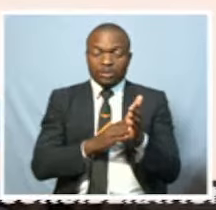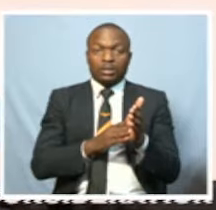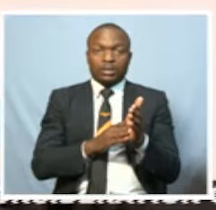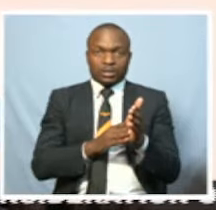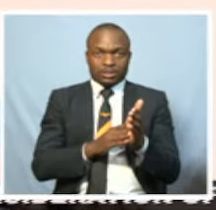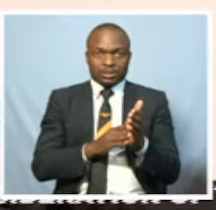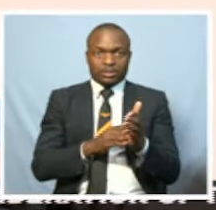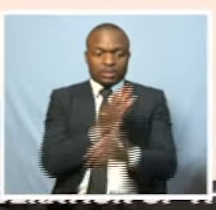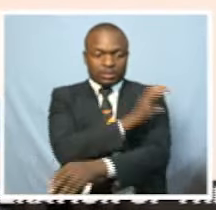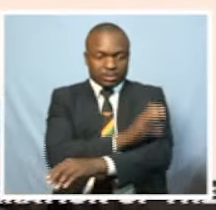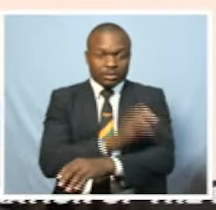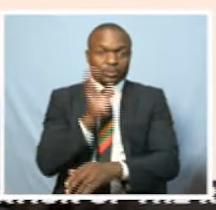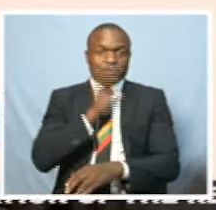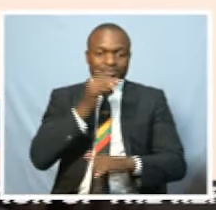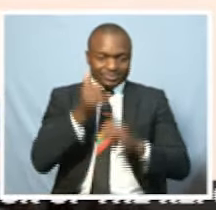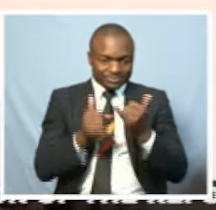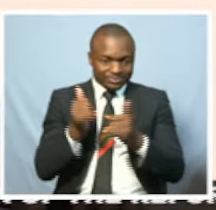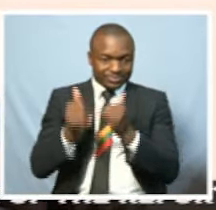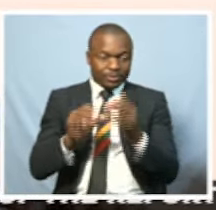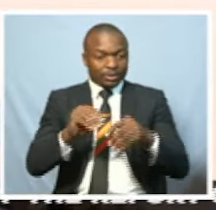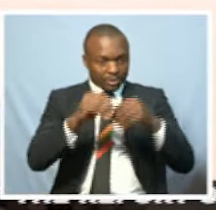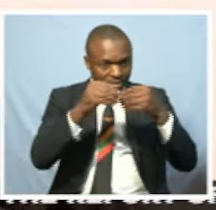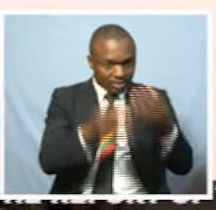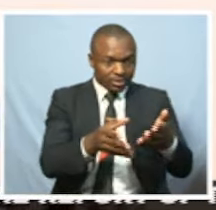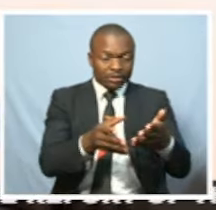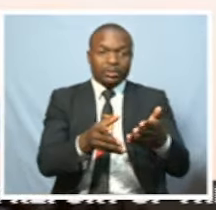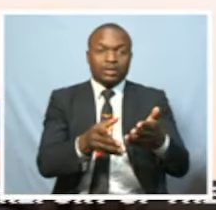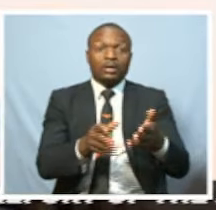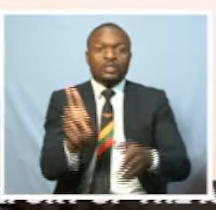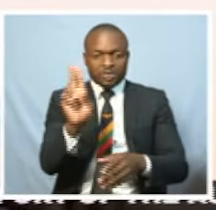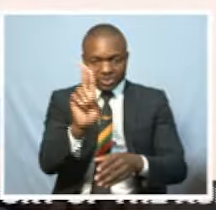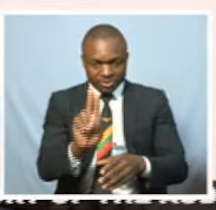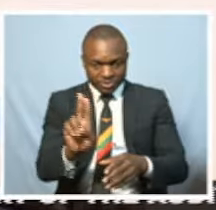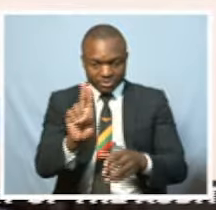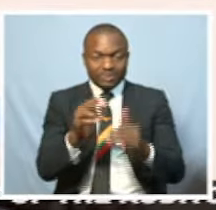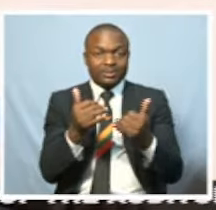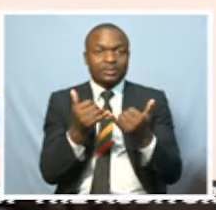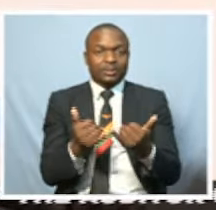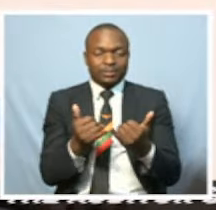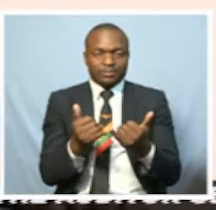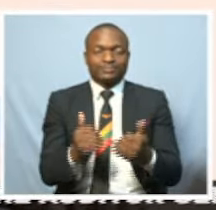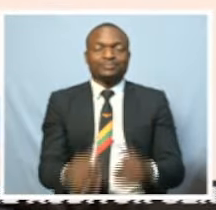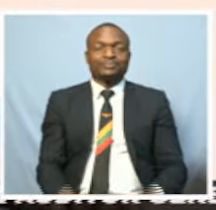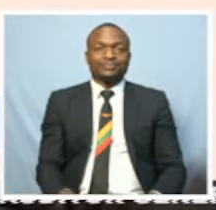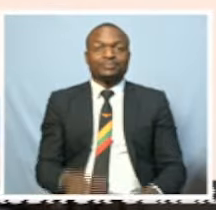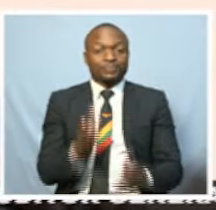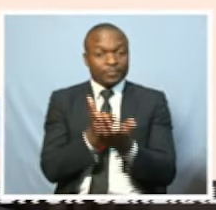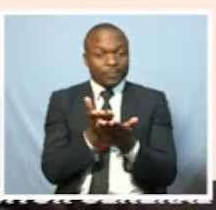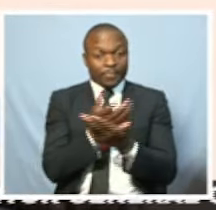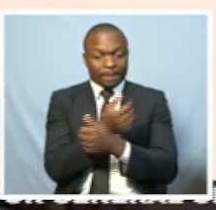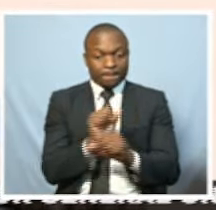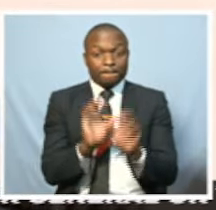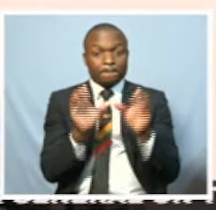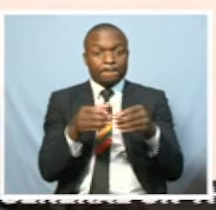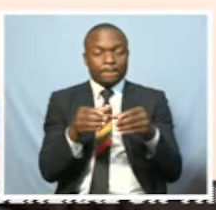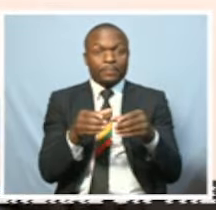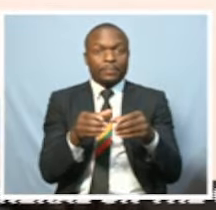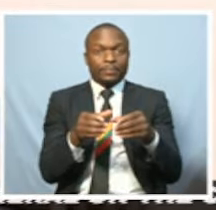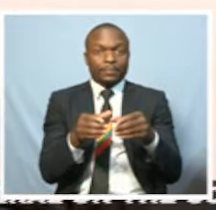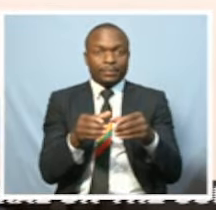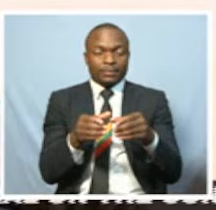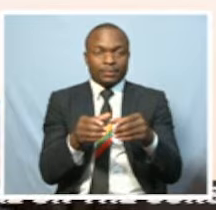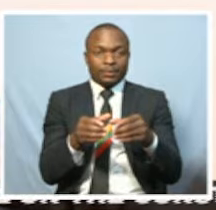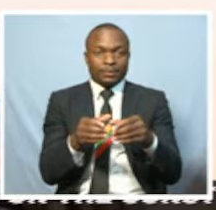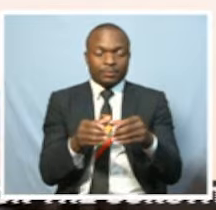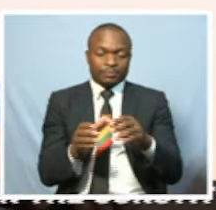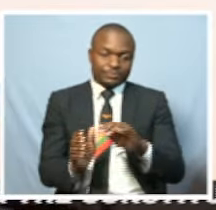Center are all completed, handed over, and occupied. Remedial measure, the Council will... You can go to